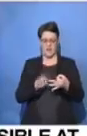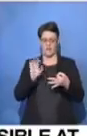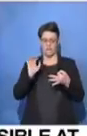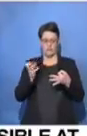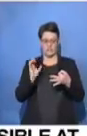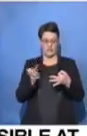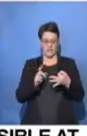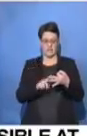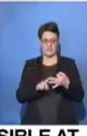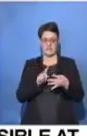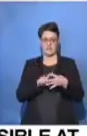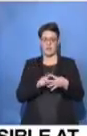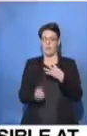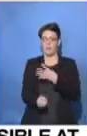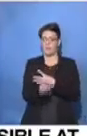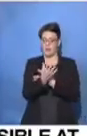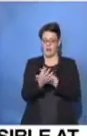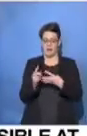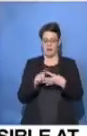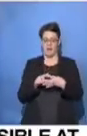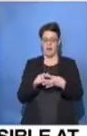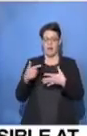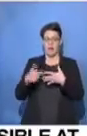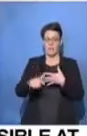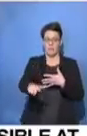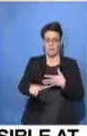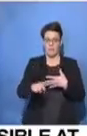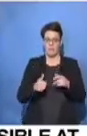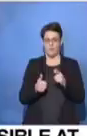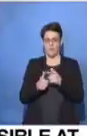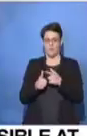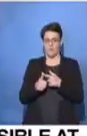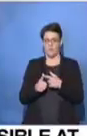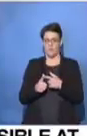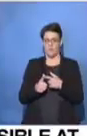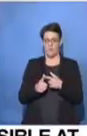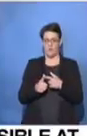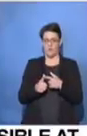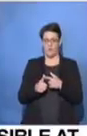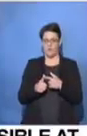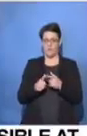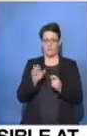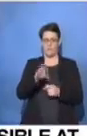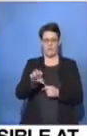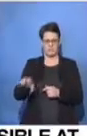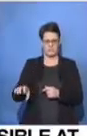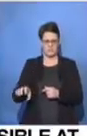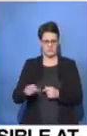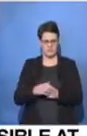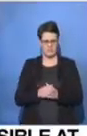State, Mpumalanga, Limpopo provinces.